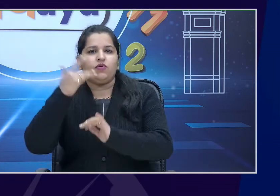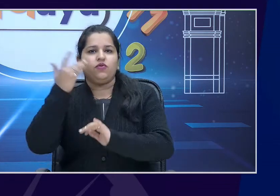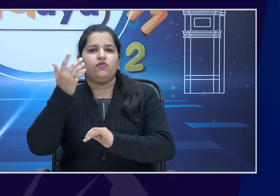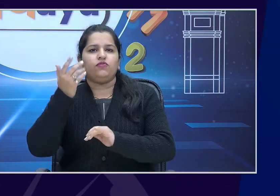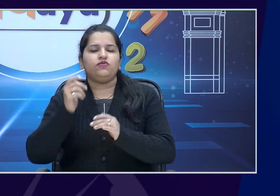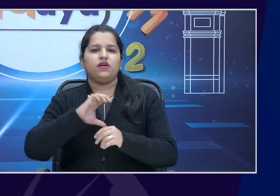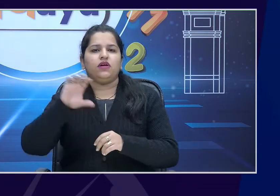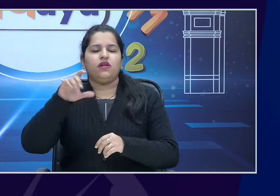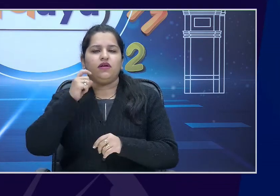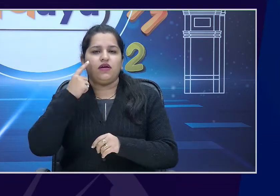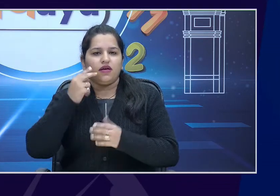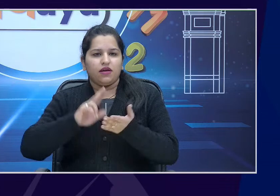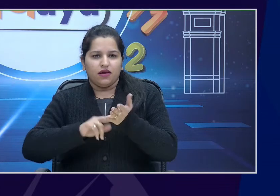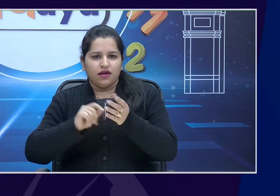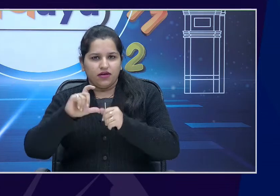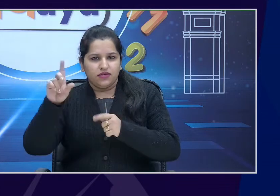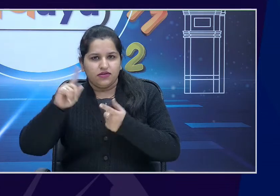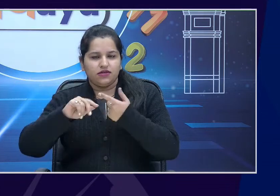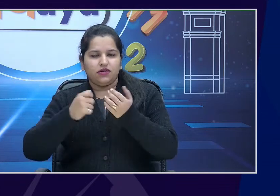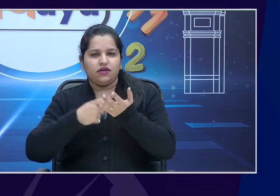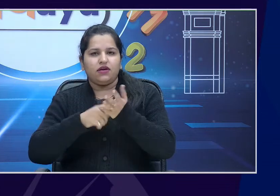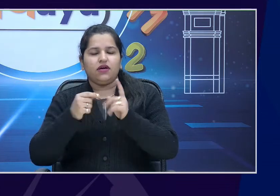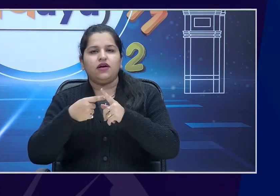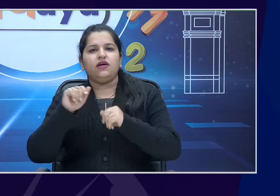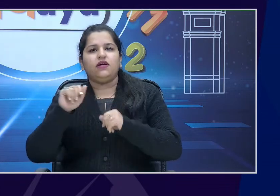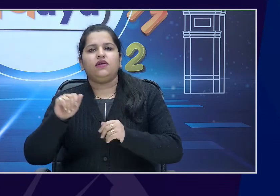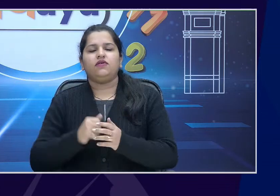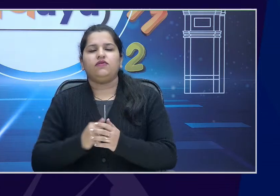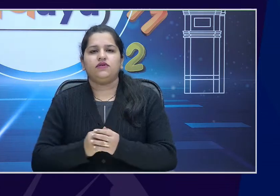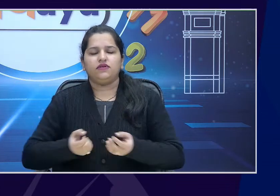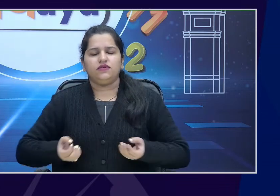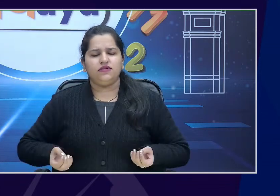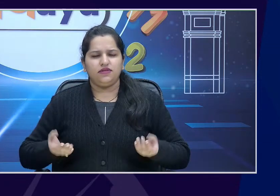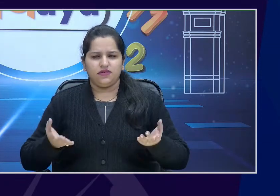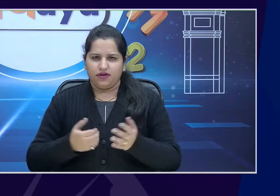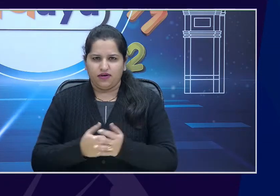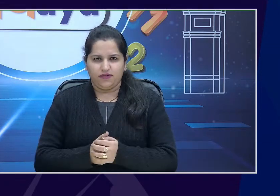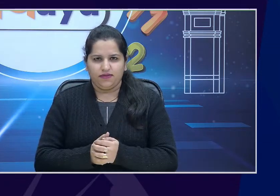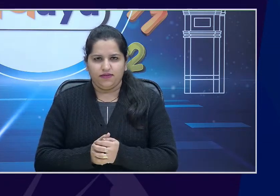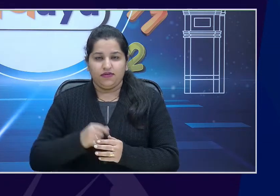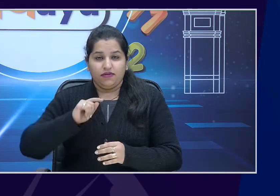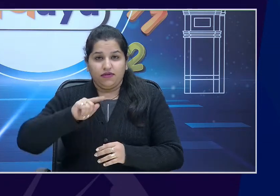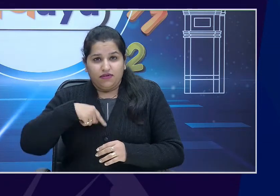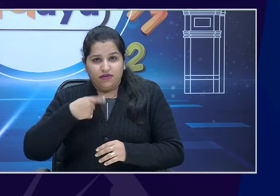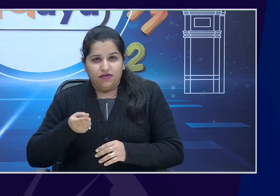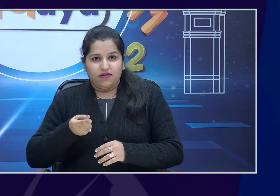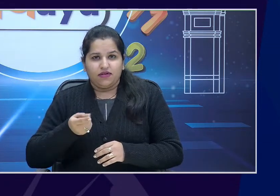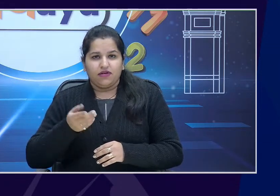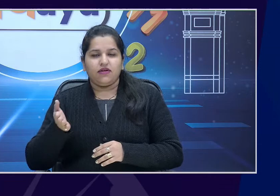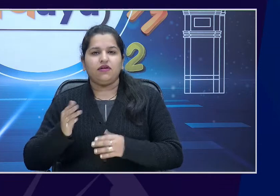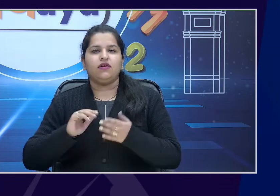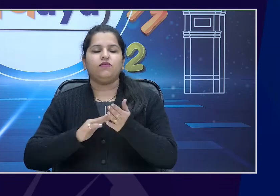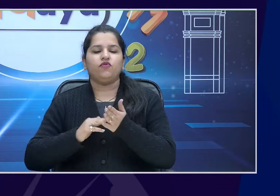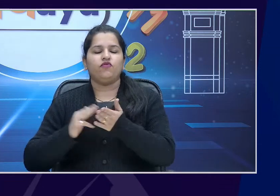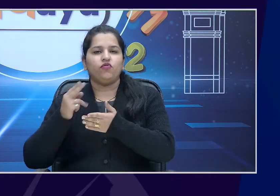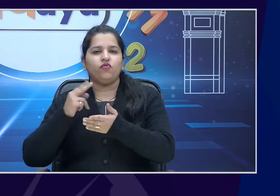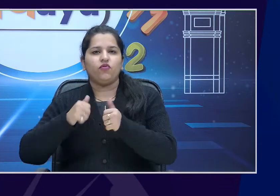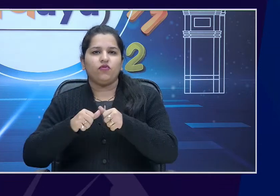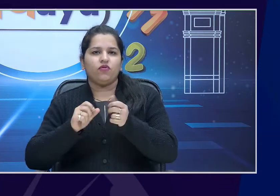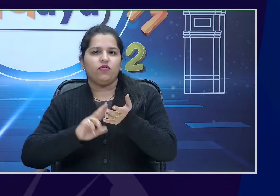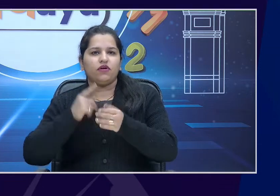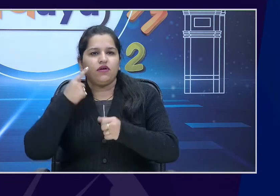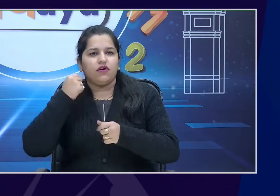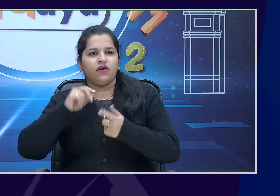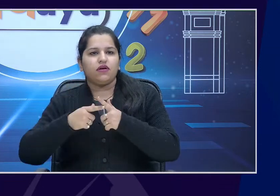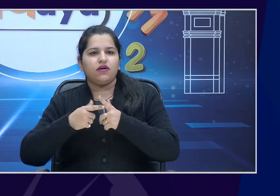NCRT Official. So, let's begin this session and we move to Dr. Anita ma'am. Ma'am,